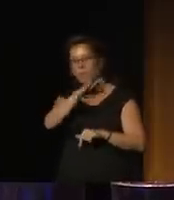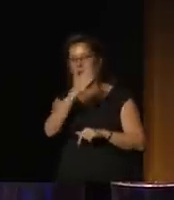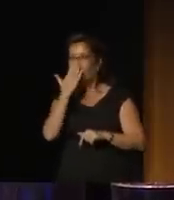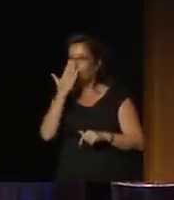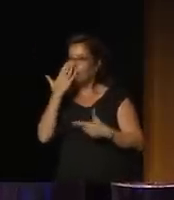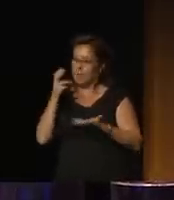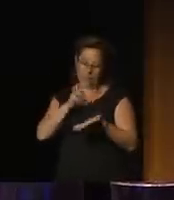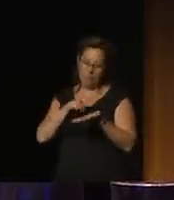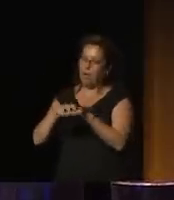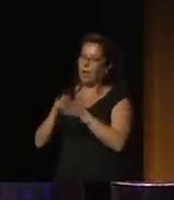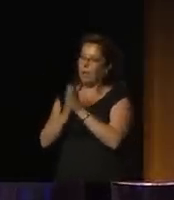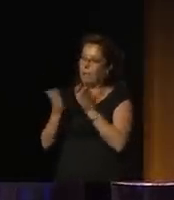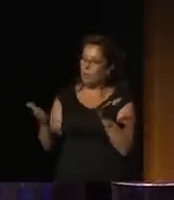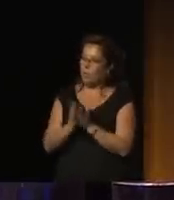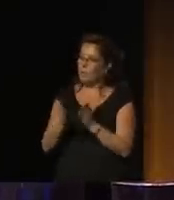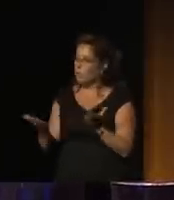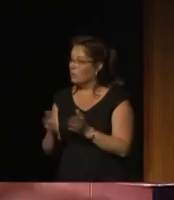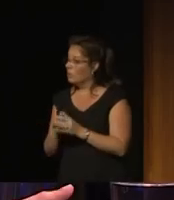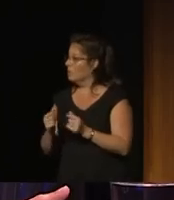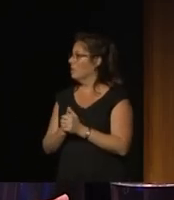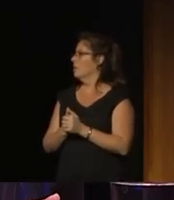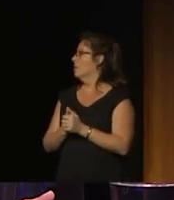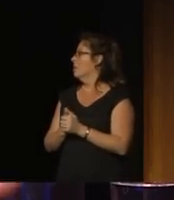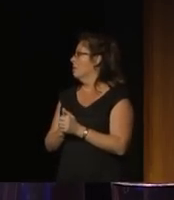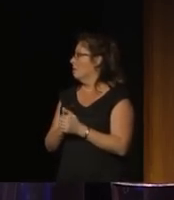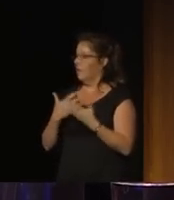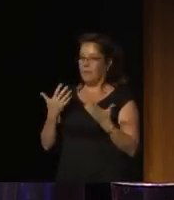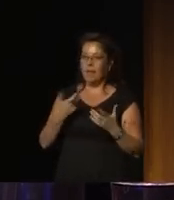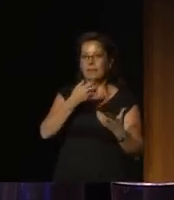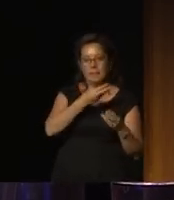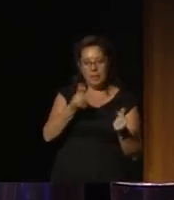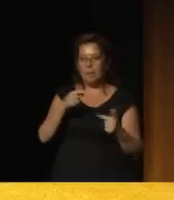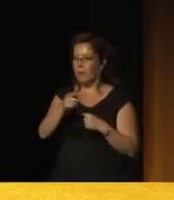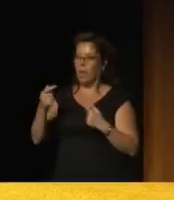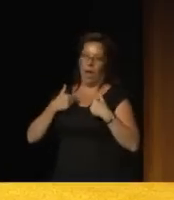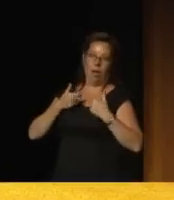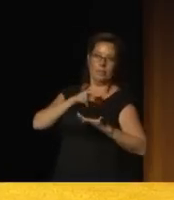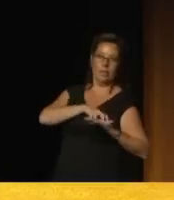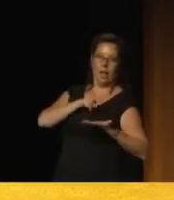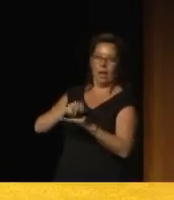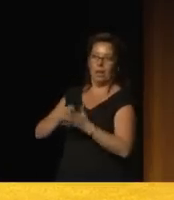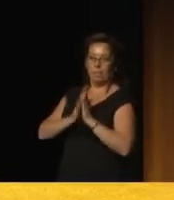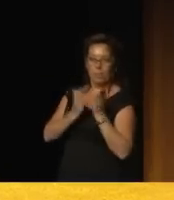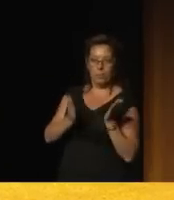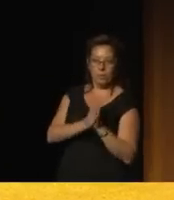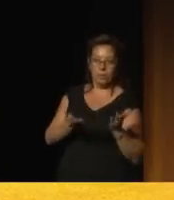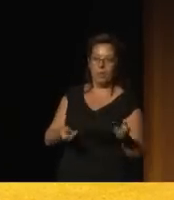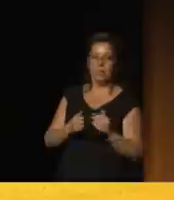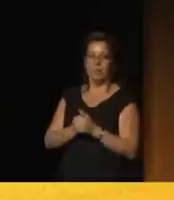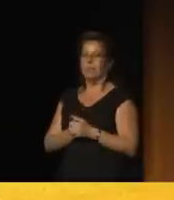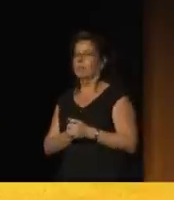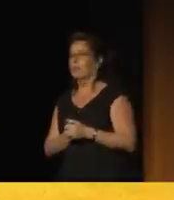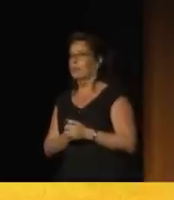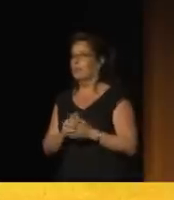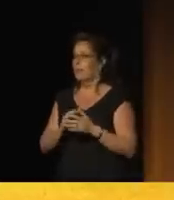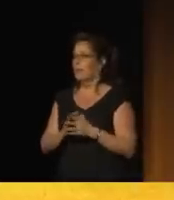Fran, maybe, or after your talk. Anyways, a couple of us signing books. I'm signing two about something not relevant, about a